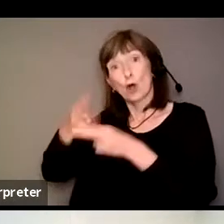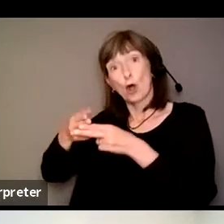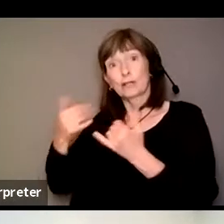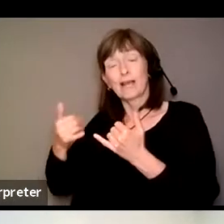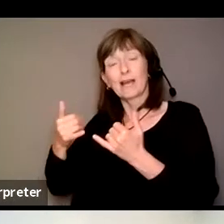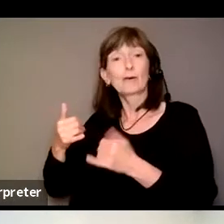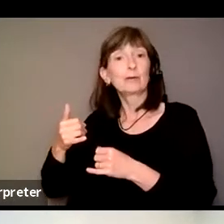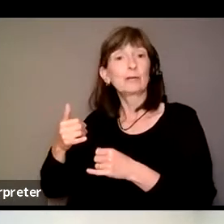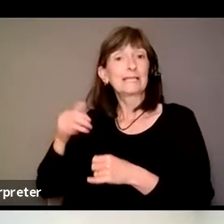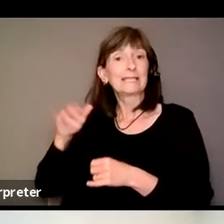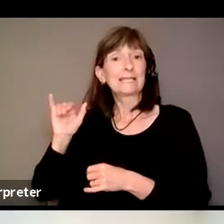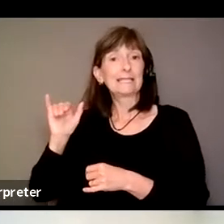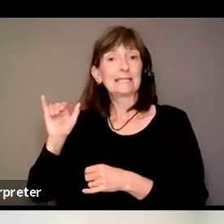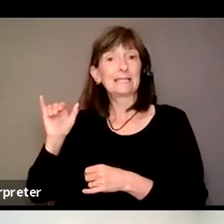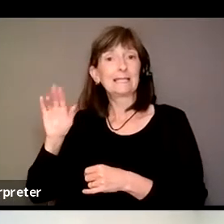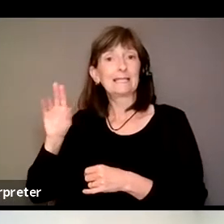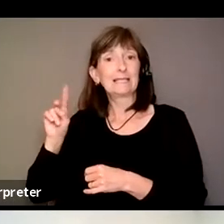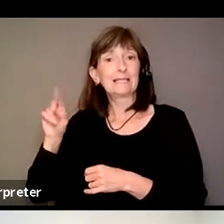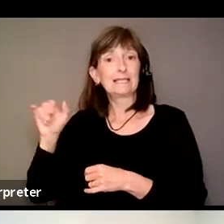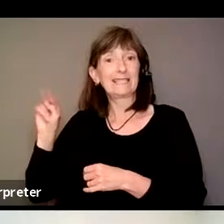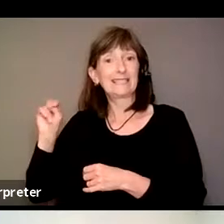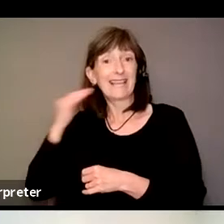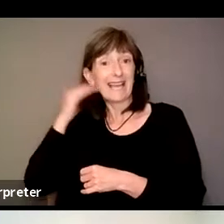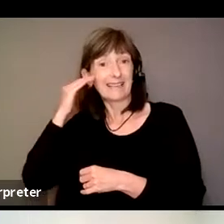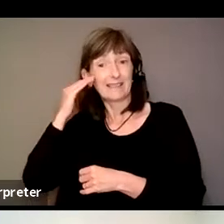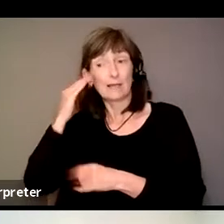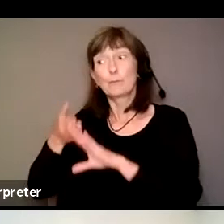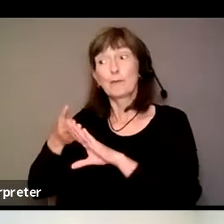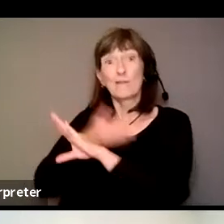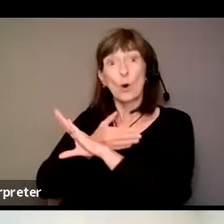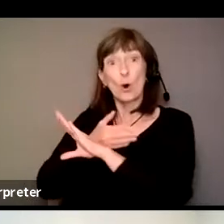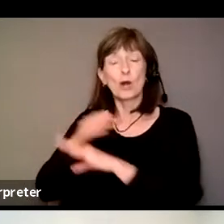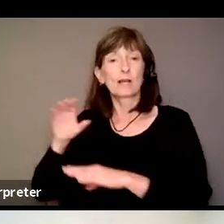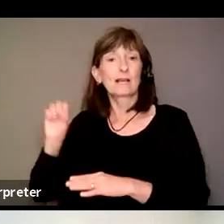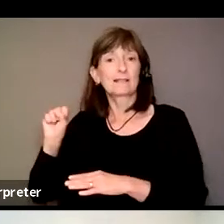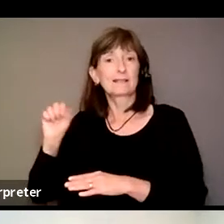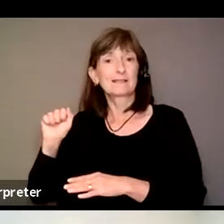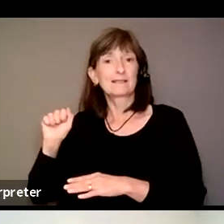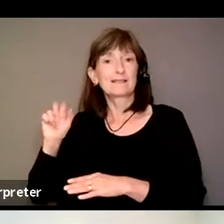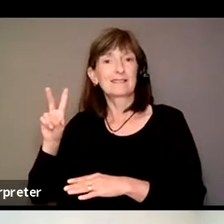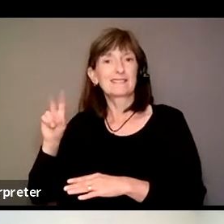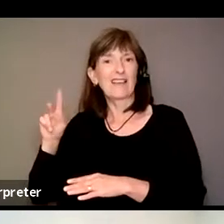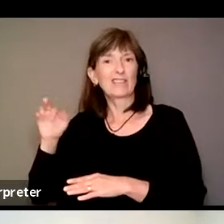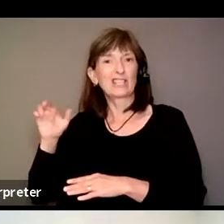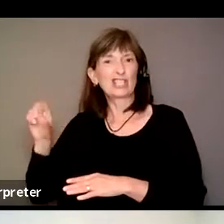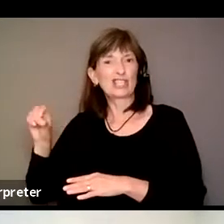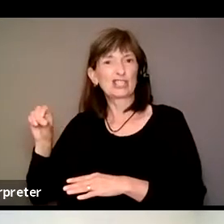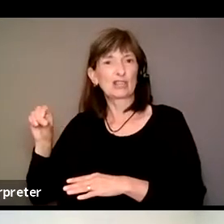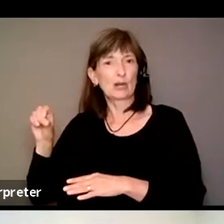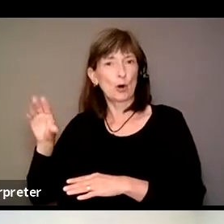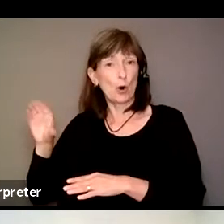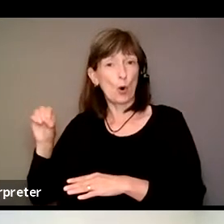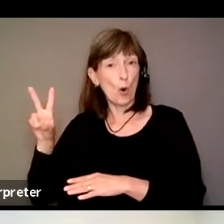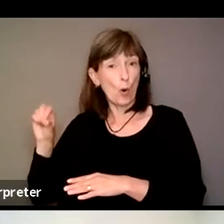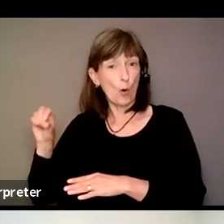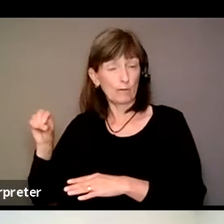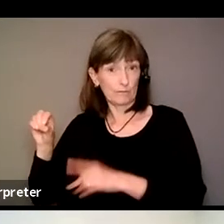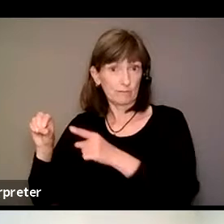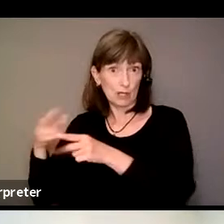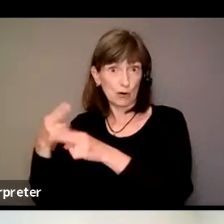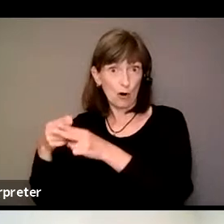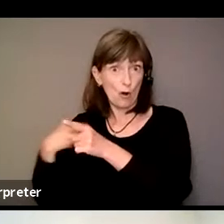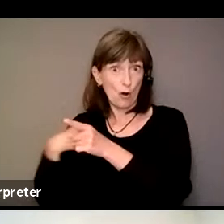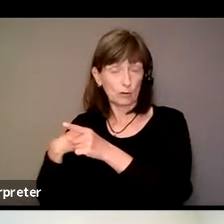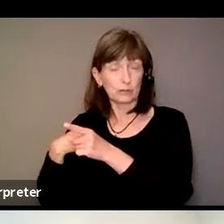days by a colonialization by Cormac when he came through and so forth and seeing the first Indigenous people.